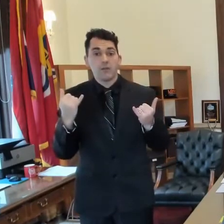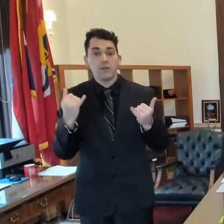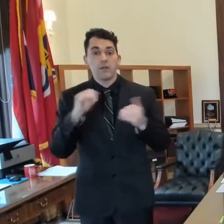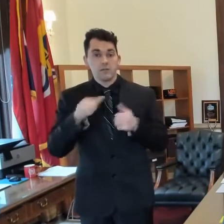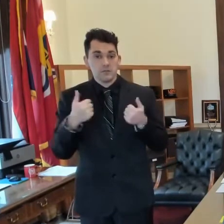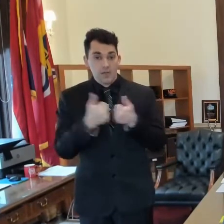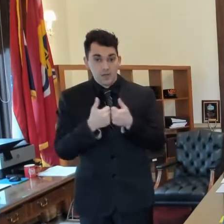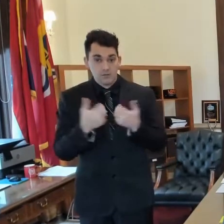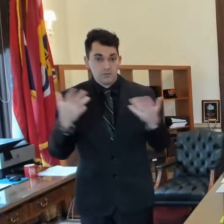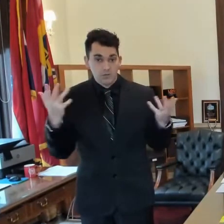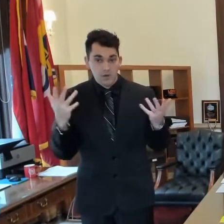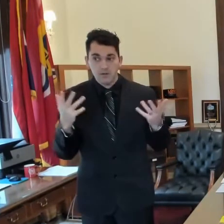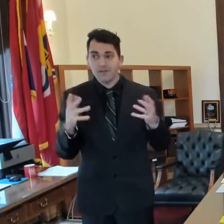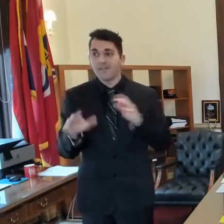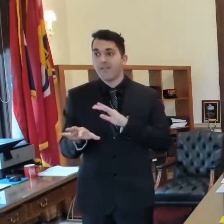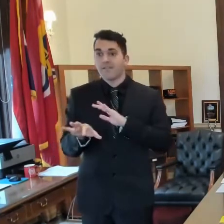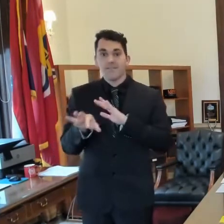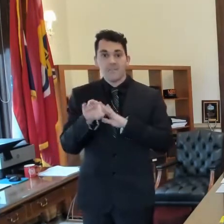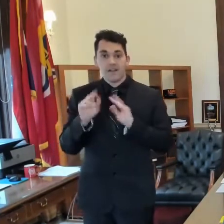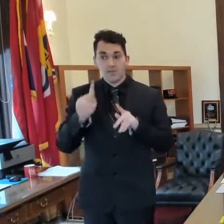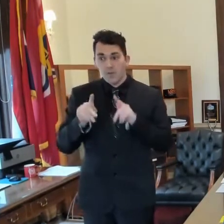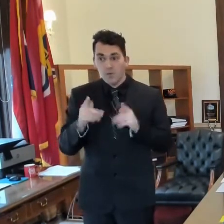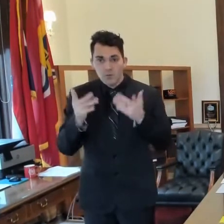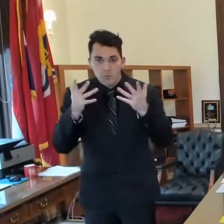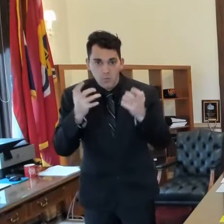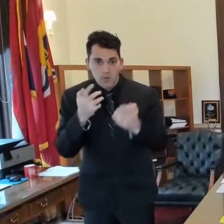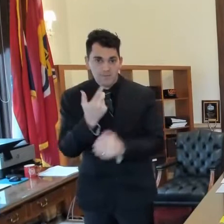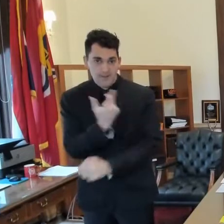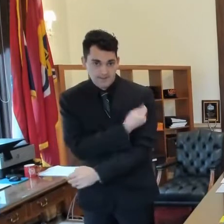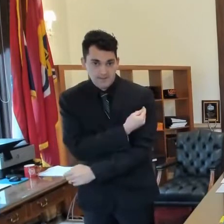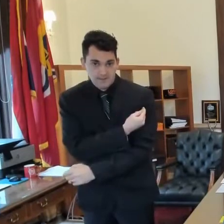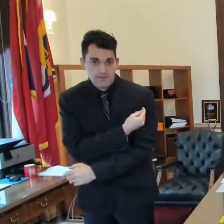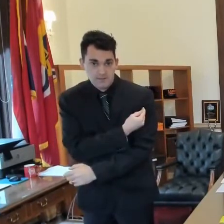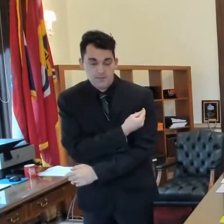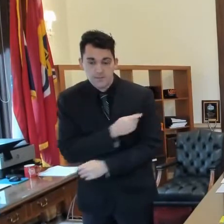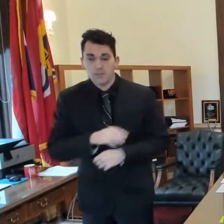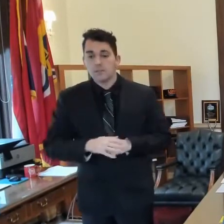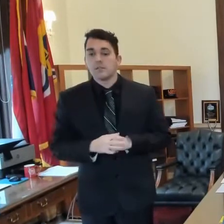is finding vaccinators. So if there are any,